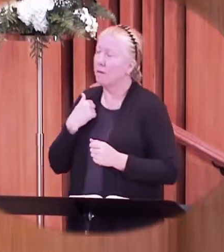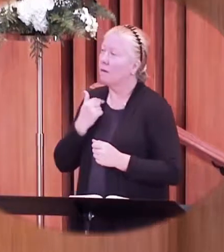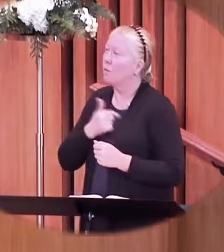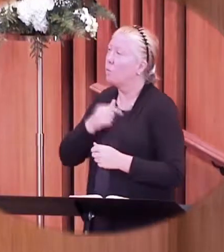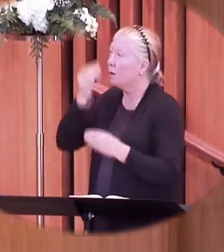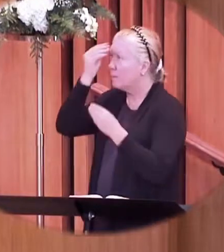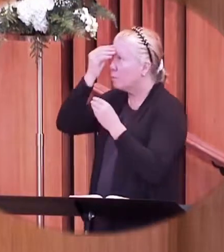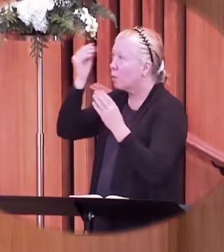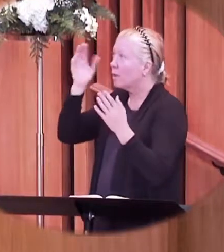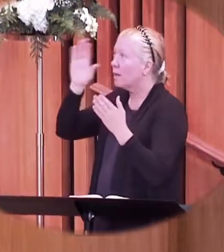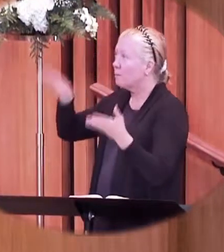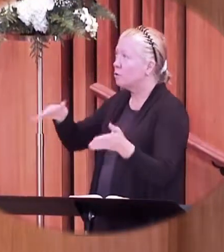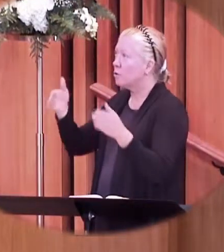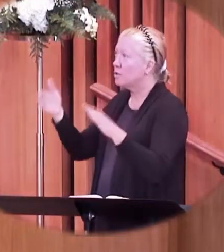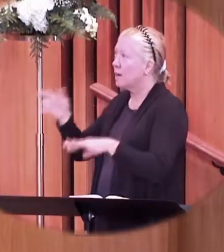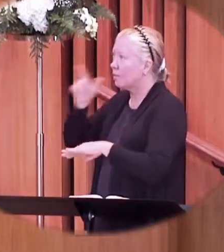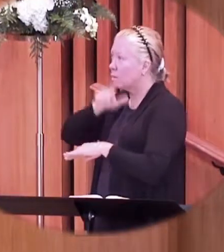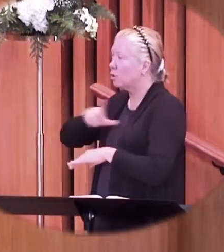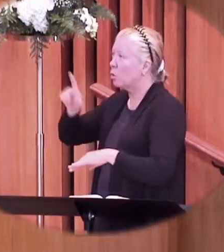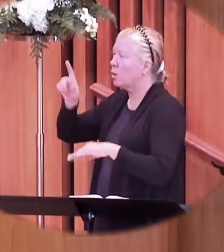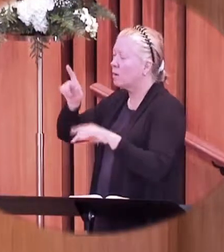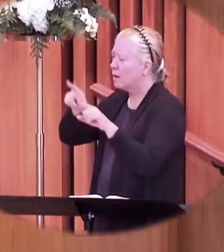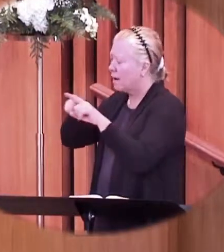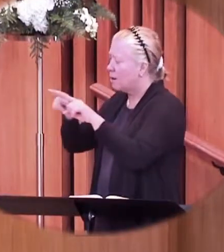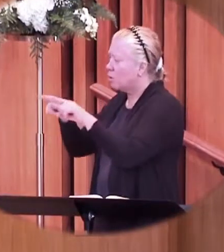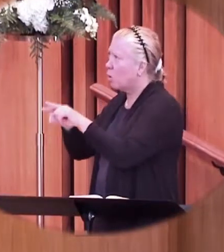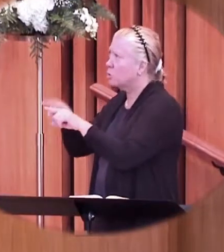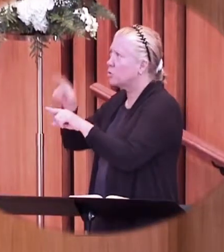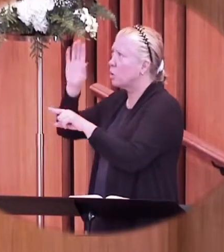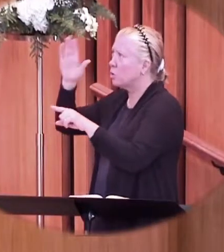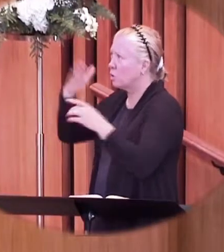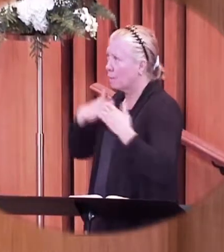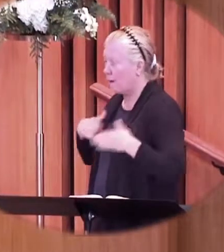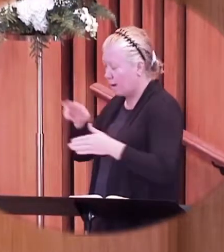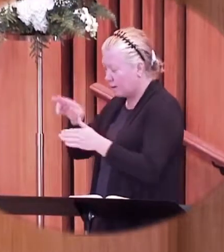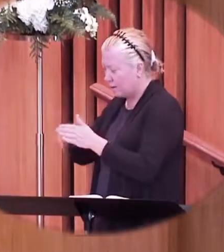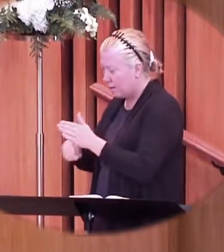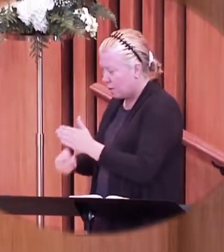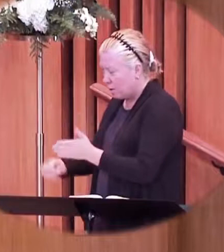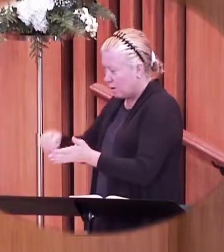Your death, O Lord, and profess your